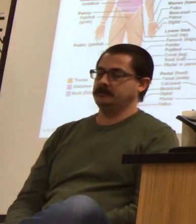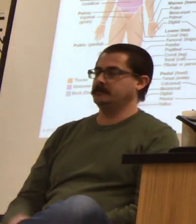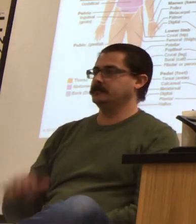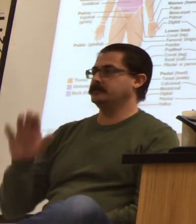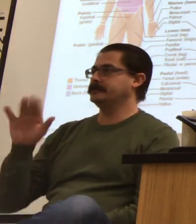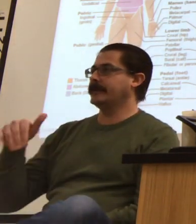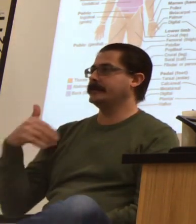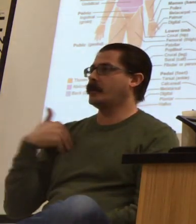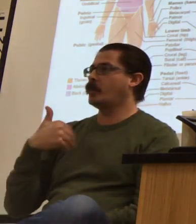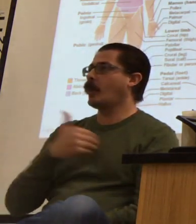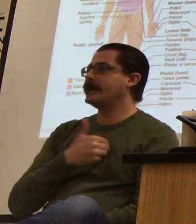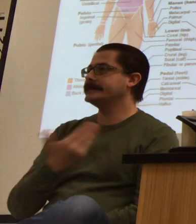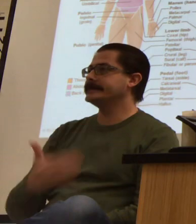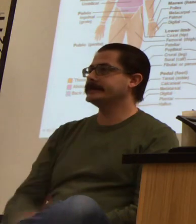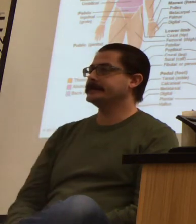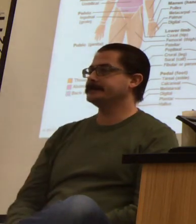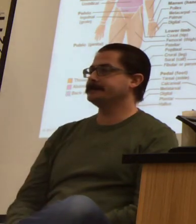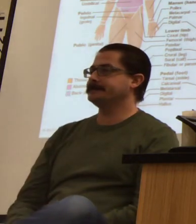breasts.